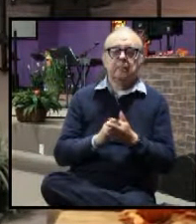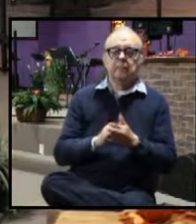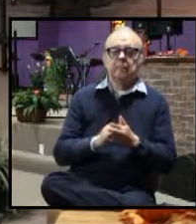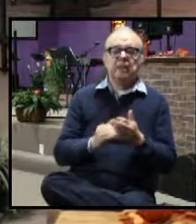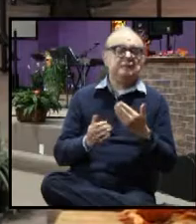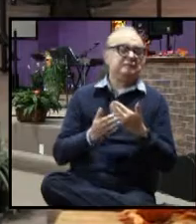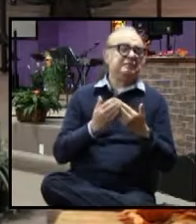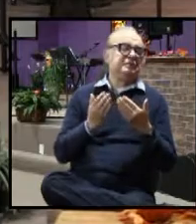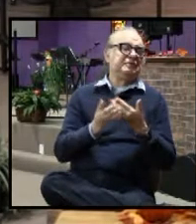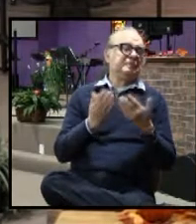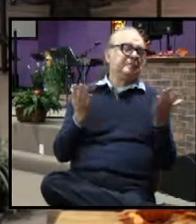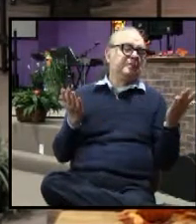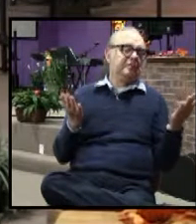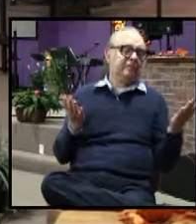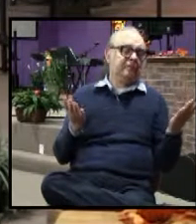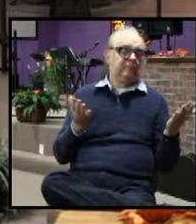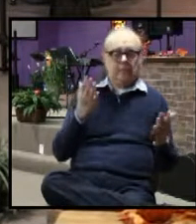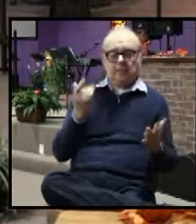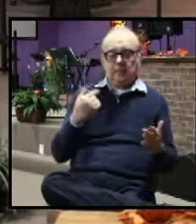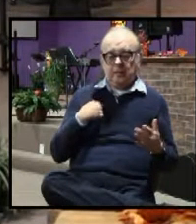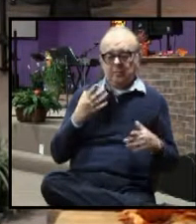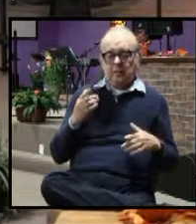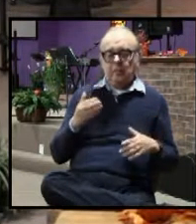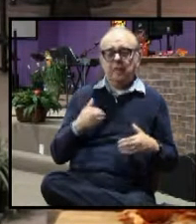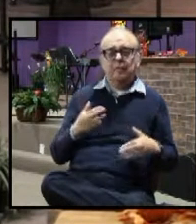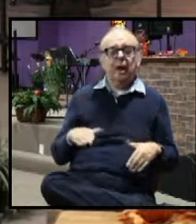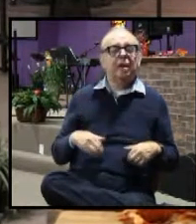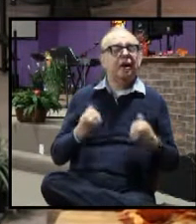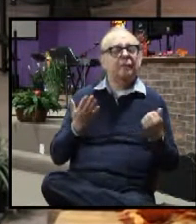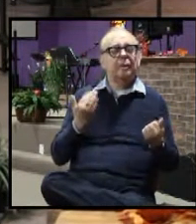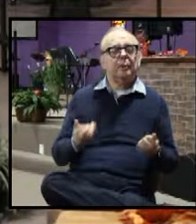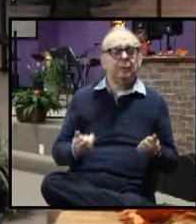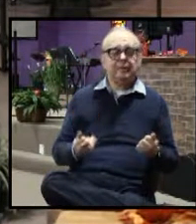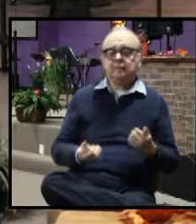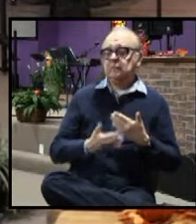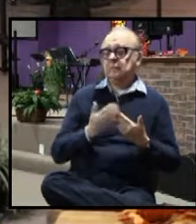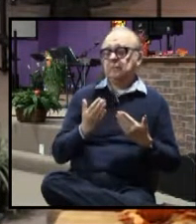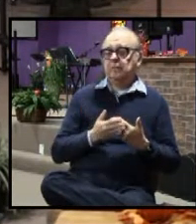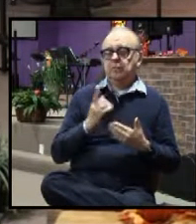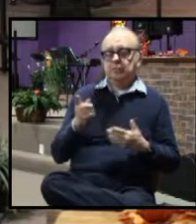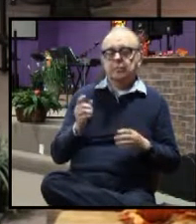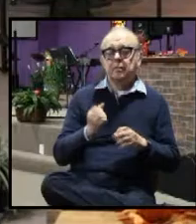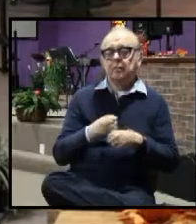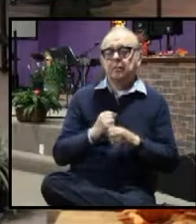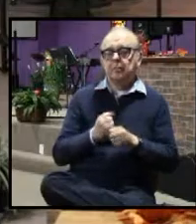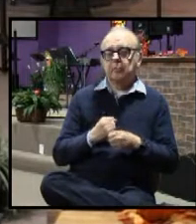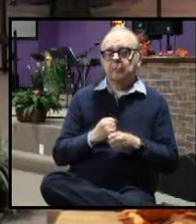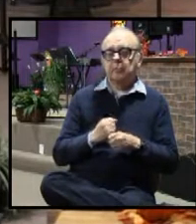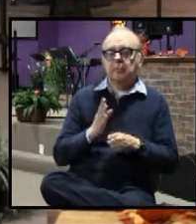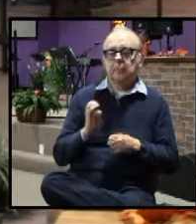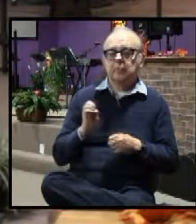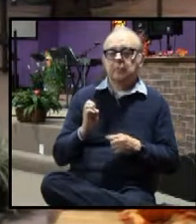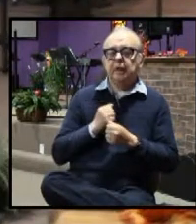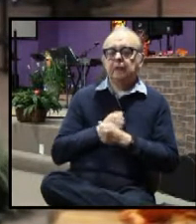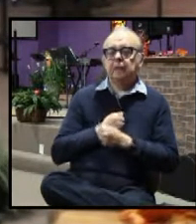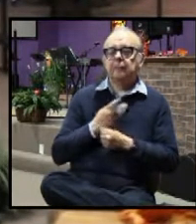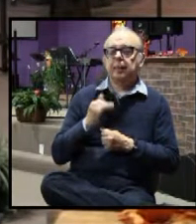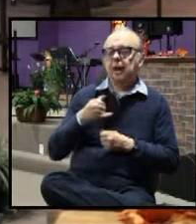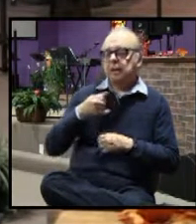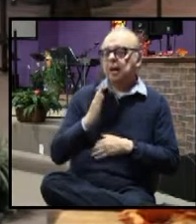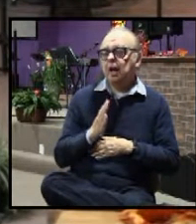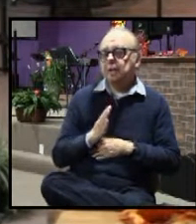That's like kind of simple. Why am I alive? Very simply, you were created to be loved